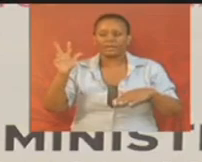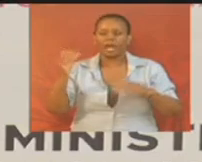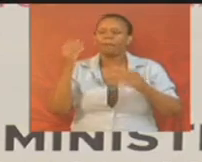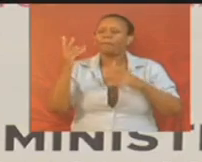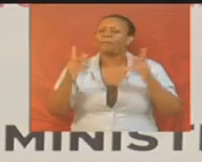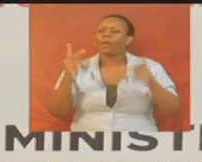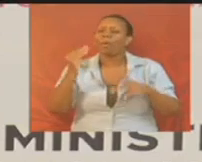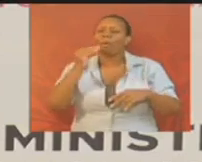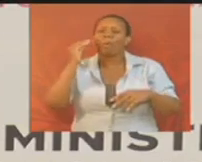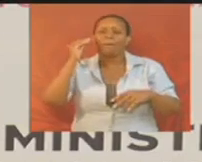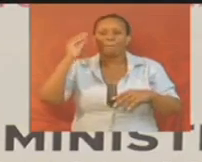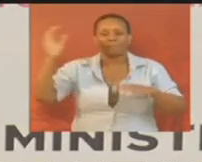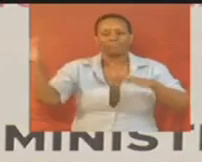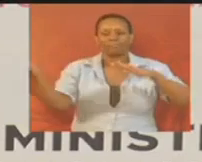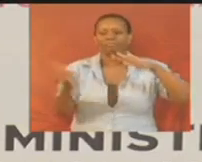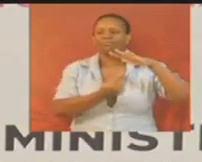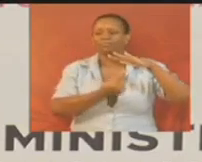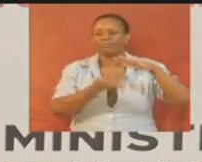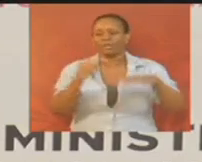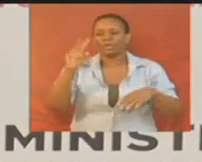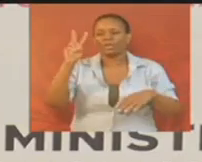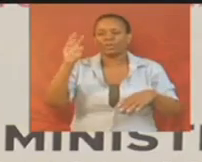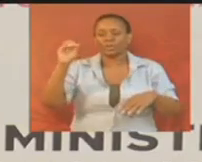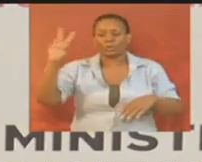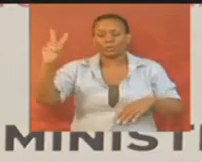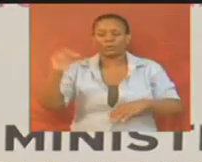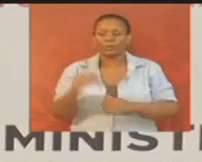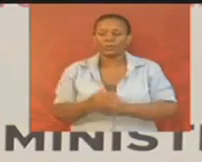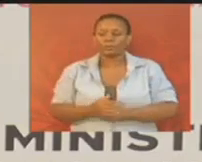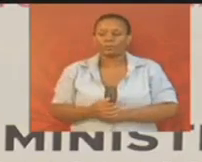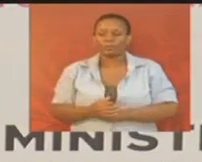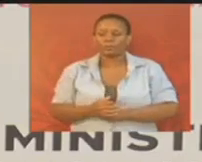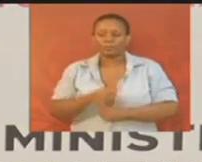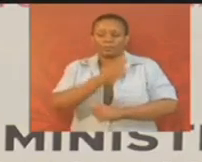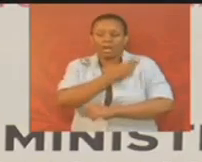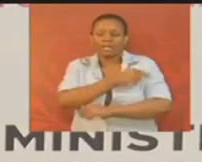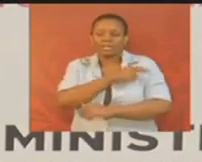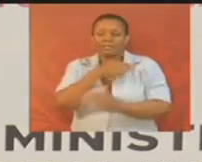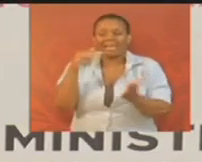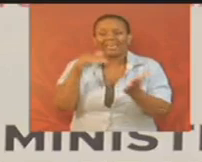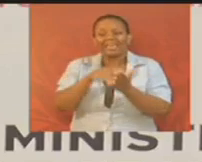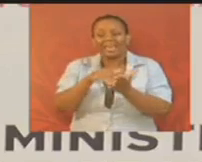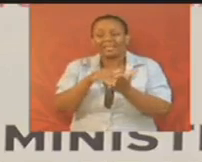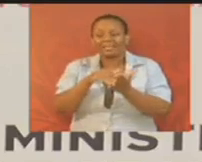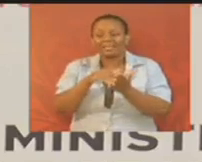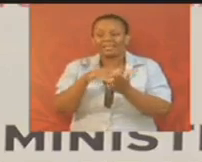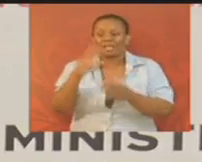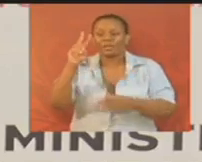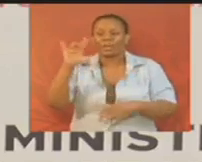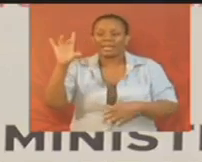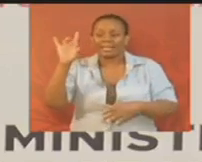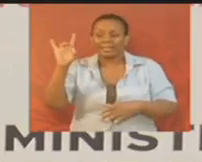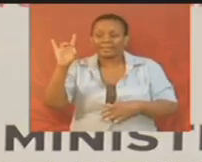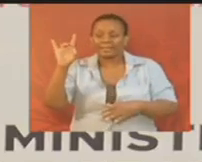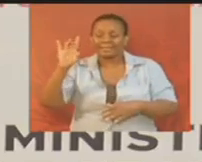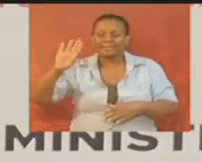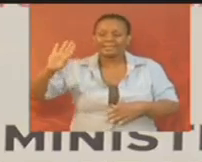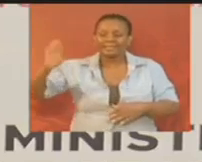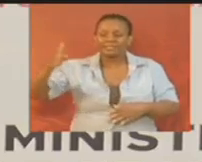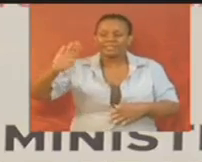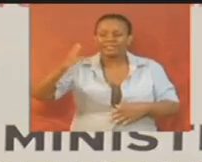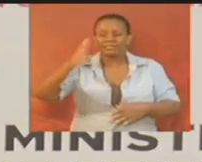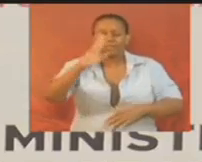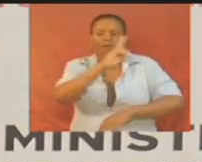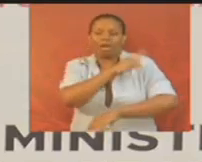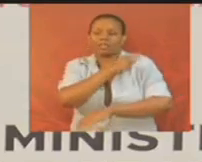202. With regards to our hospital, again, 28 persons spread among 2 or 3 facilities. At